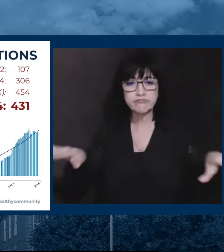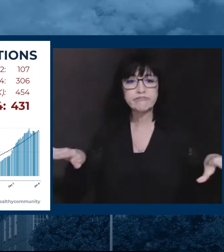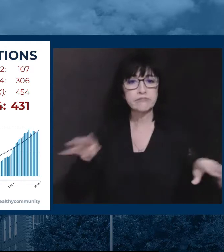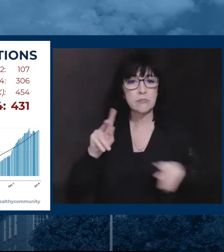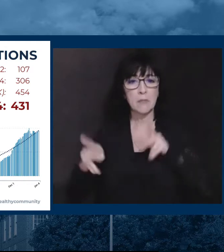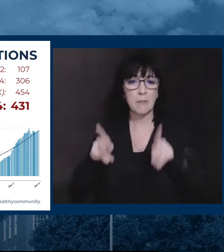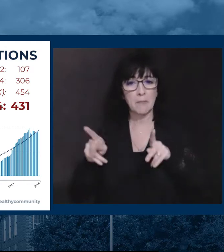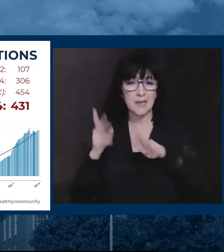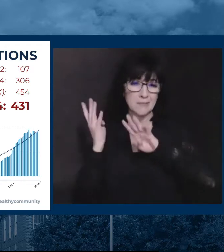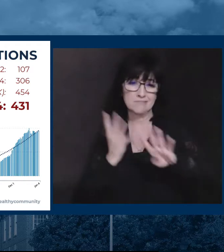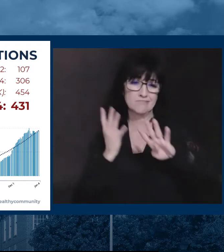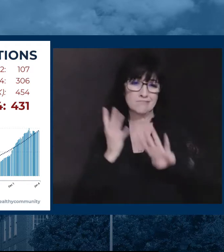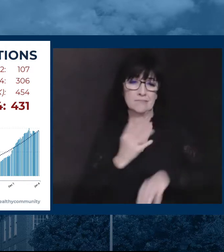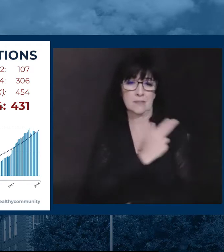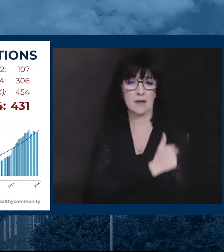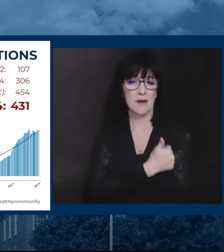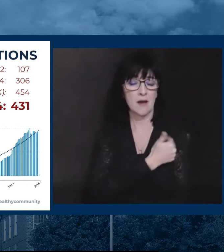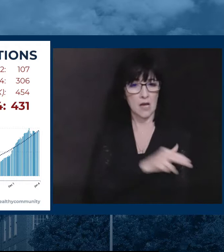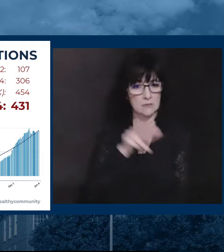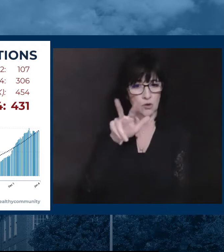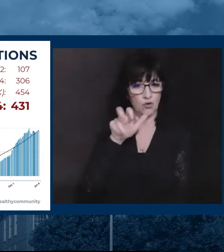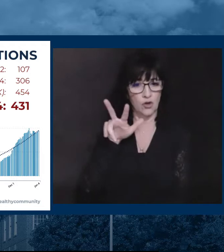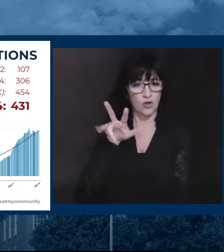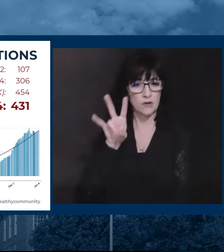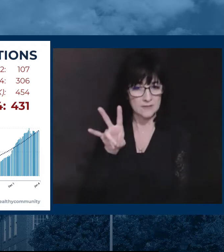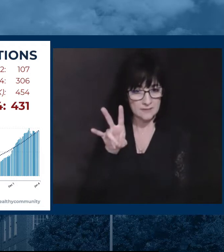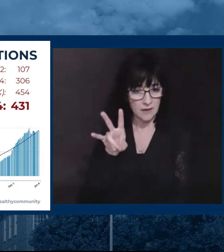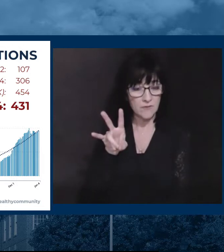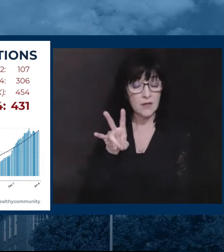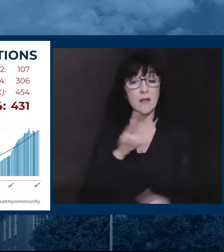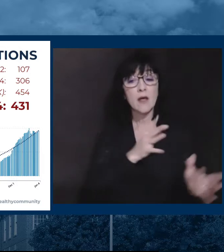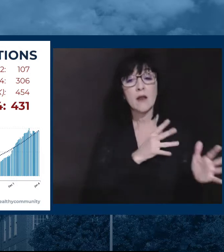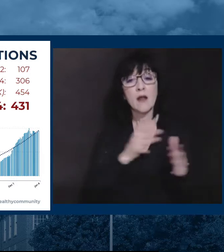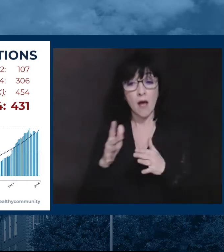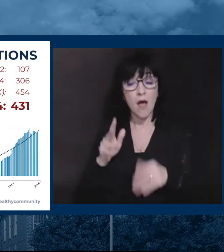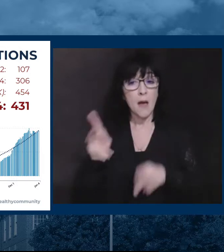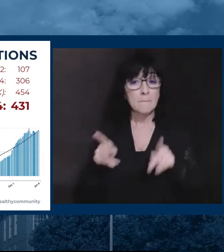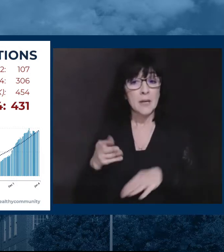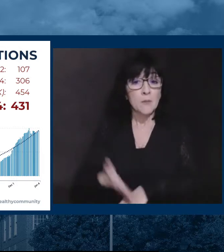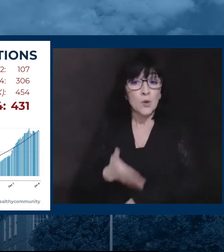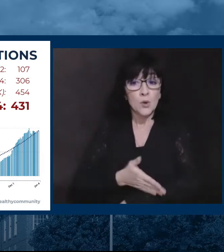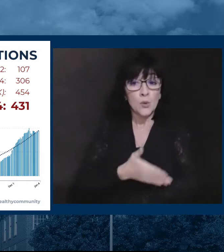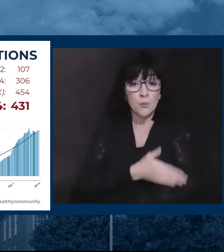low in mid-August at 29. So we went all the way from